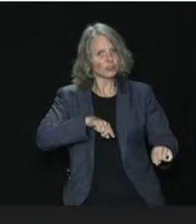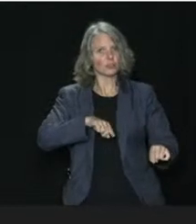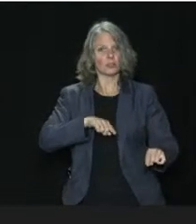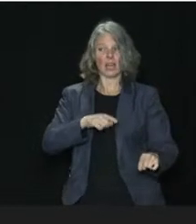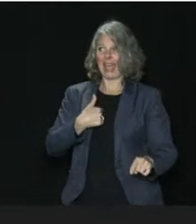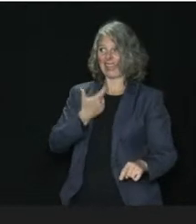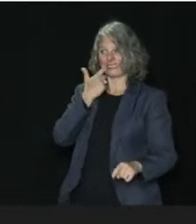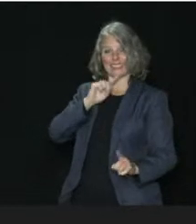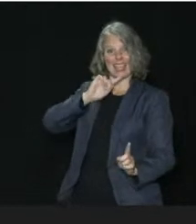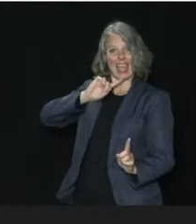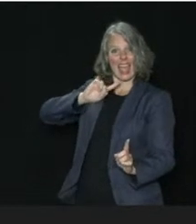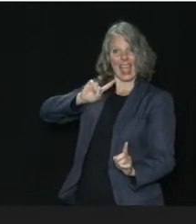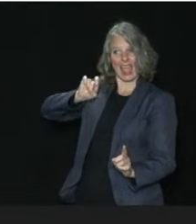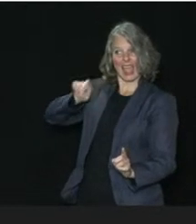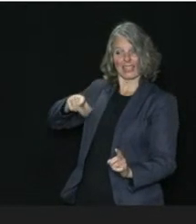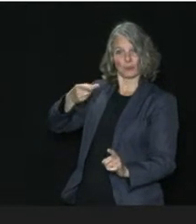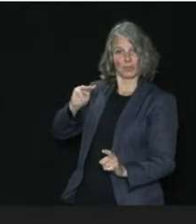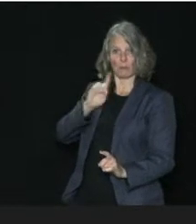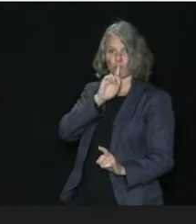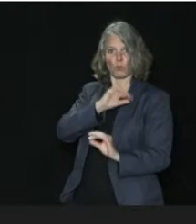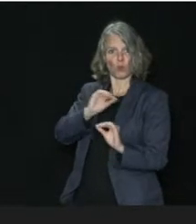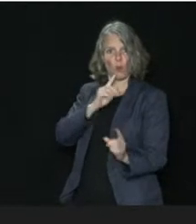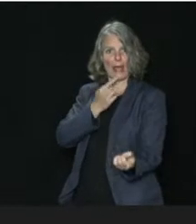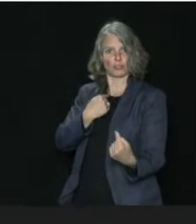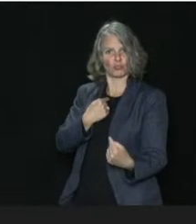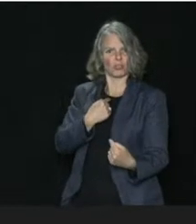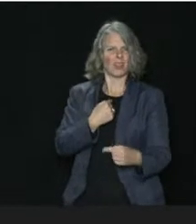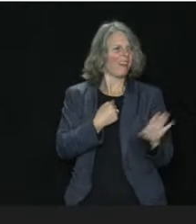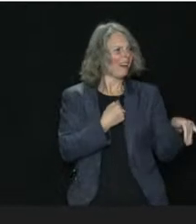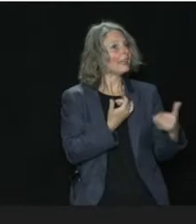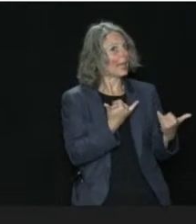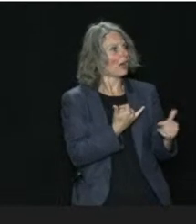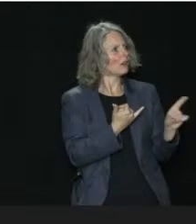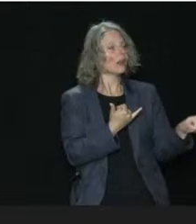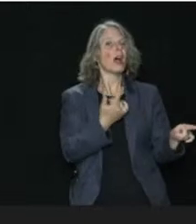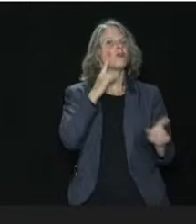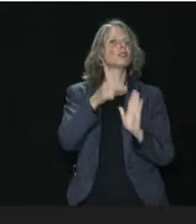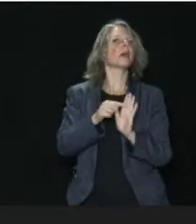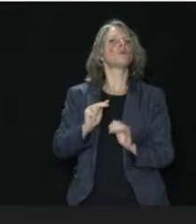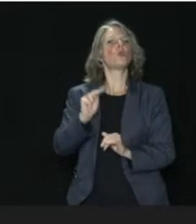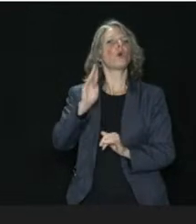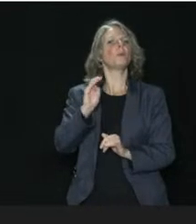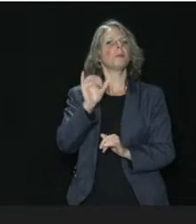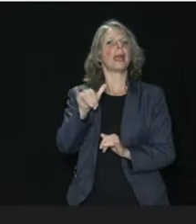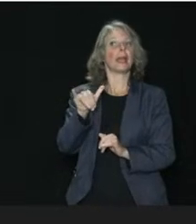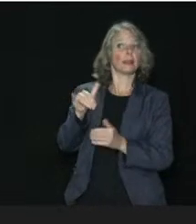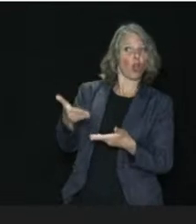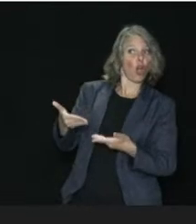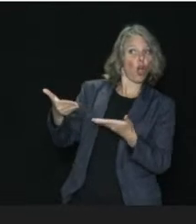If someone's got an appointment to take AstraZeneca today, say in North Bay, Ontario, should they go or not?